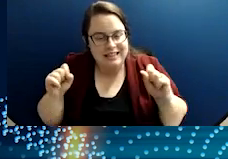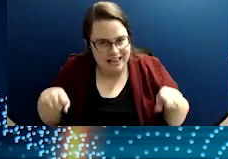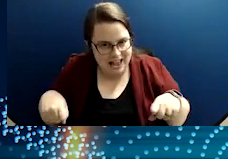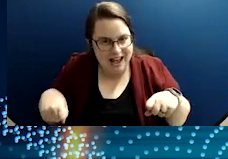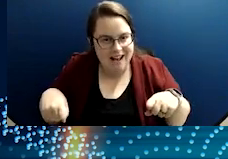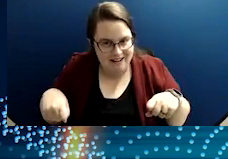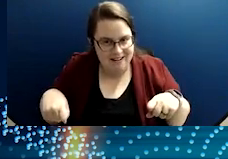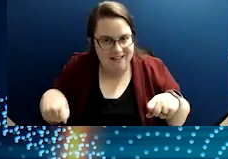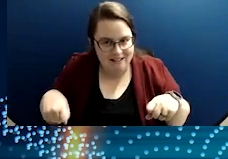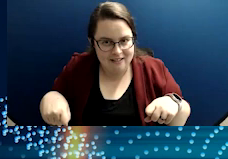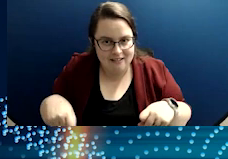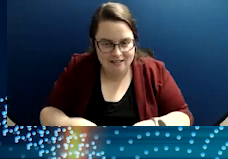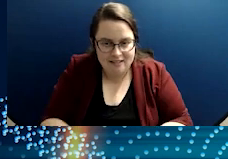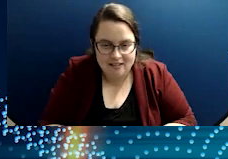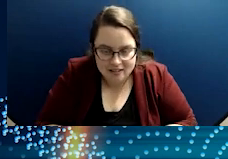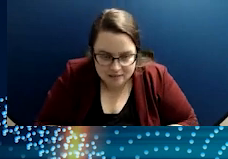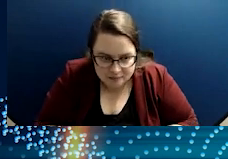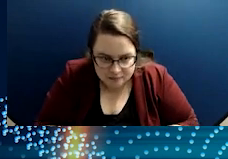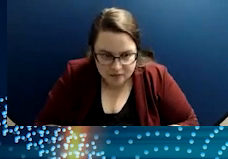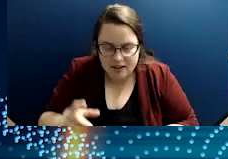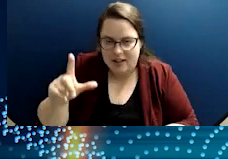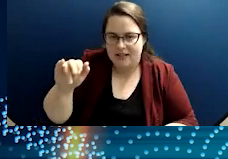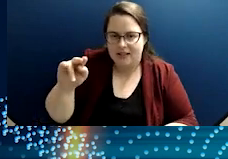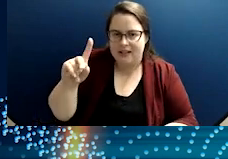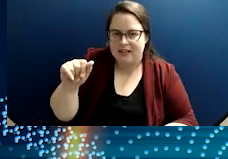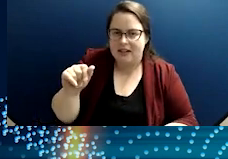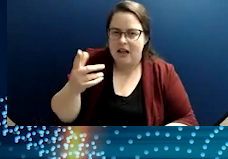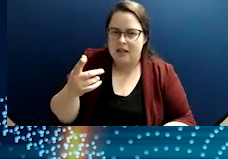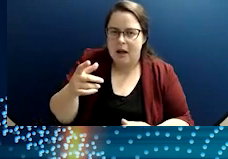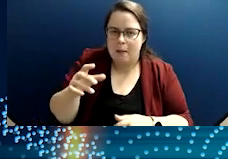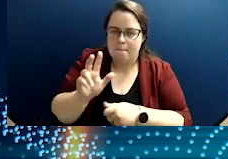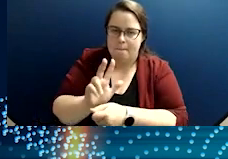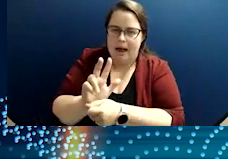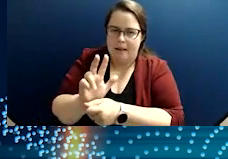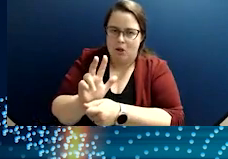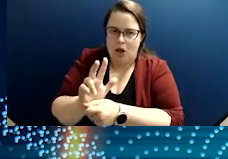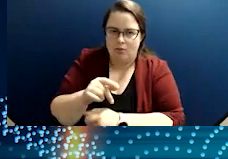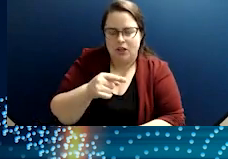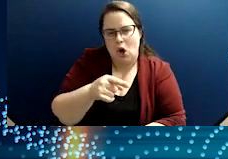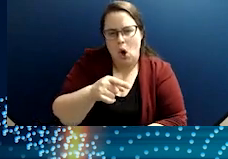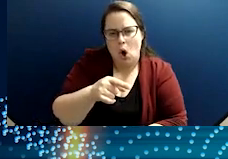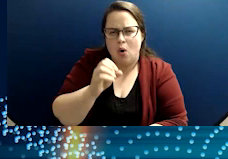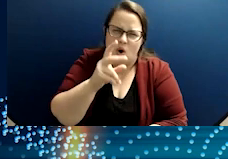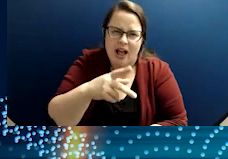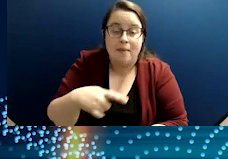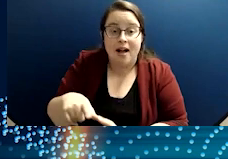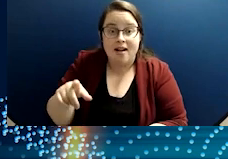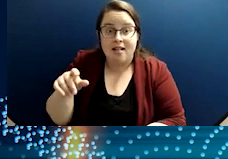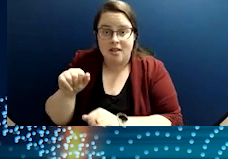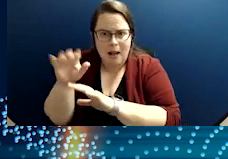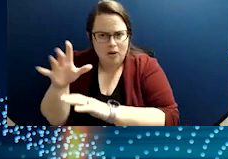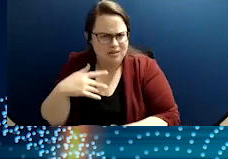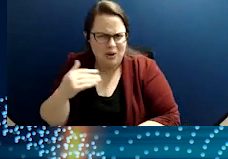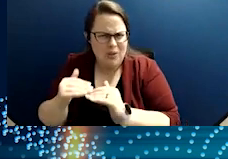thought it was human is because I got the pineapple with the rainbow, but they had like the mints on it. I'm like, ooh, that's too many. You know? But I'm like, because you